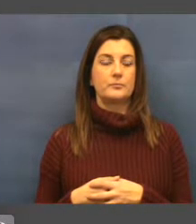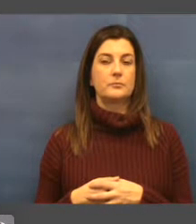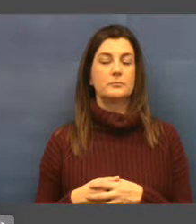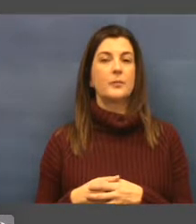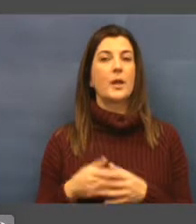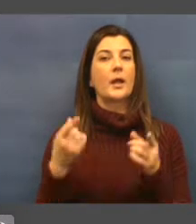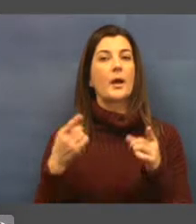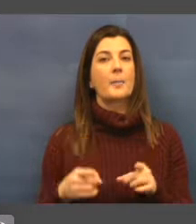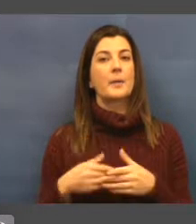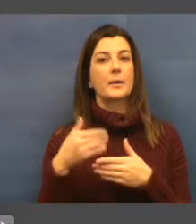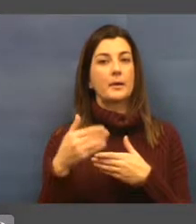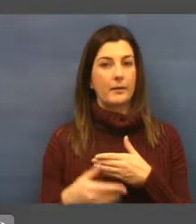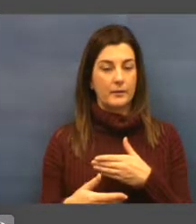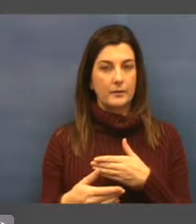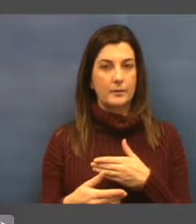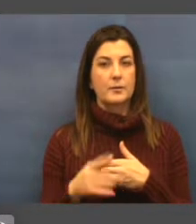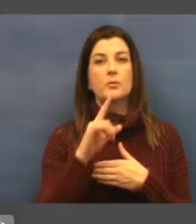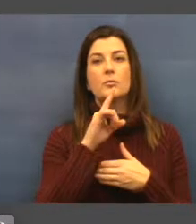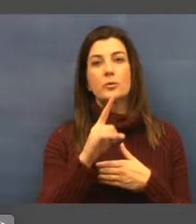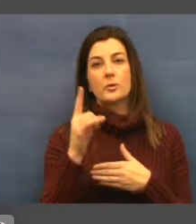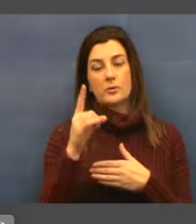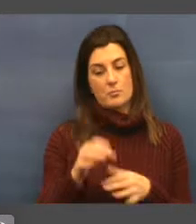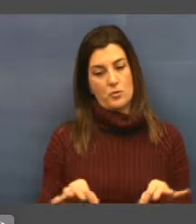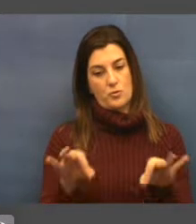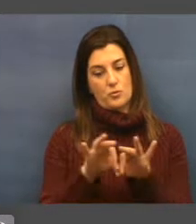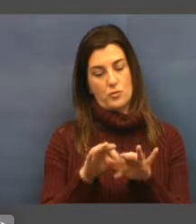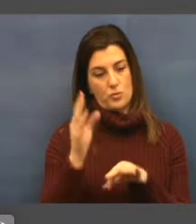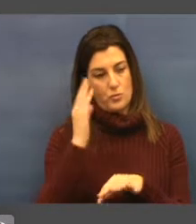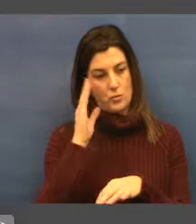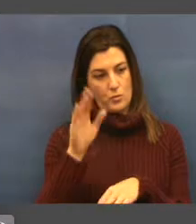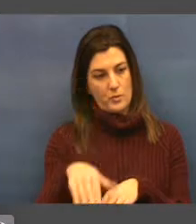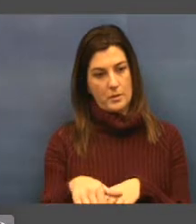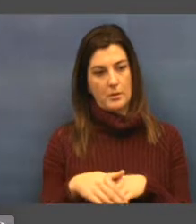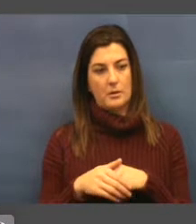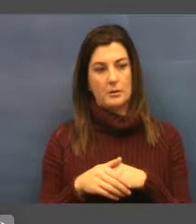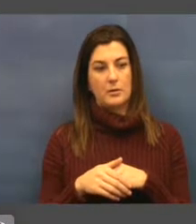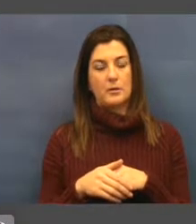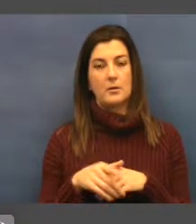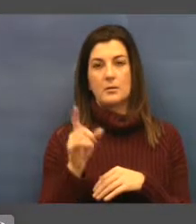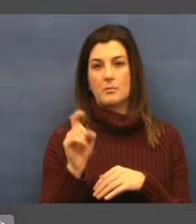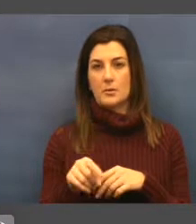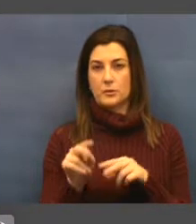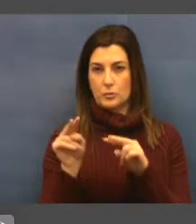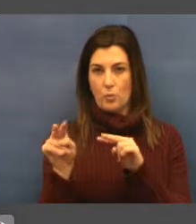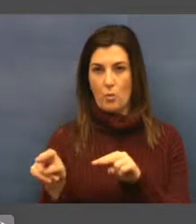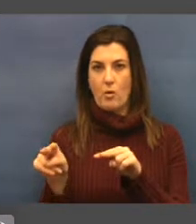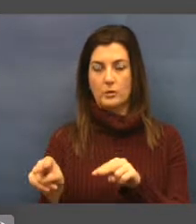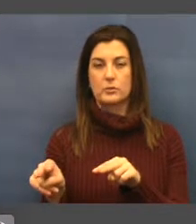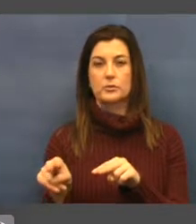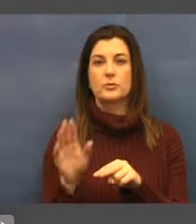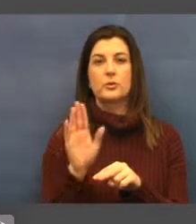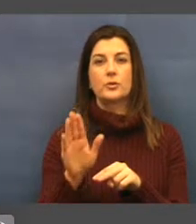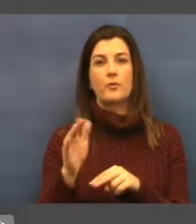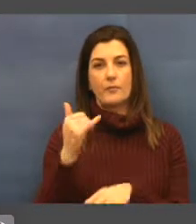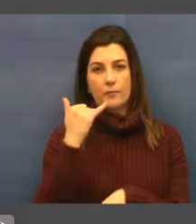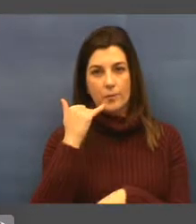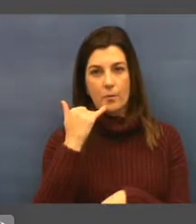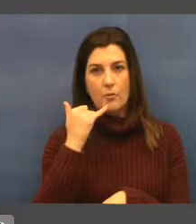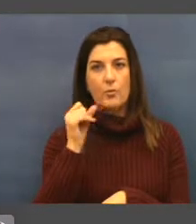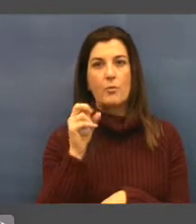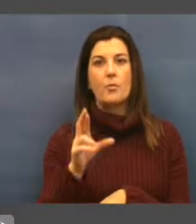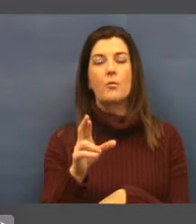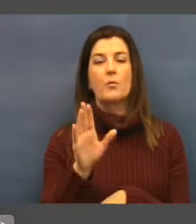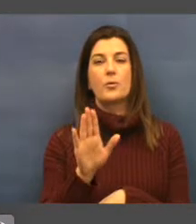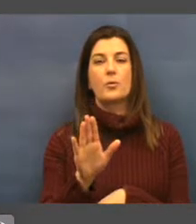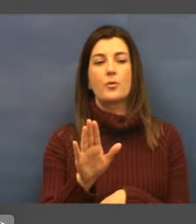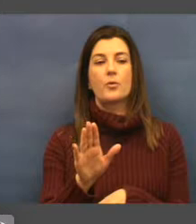So what happens next? It's really important to note that you need to keep an eye on your phone or